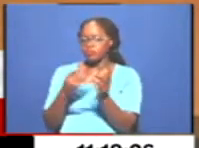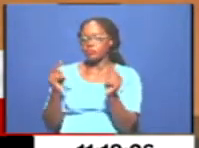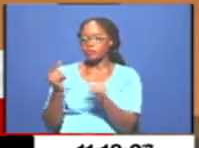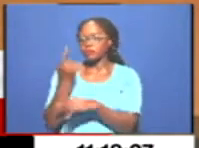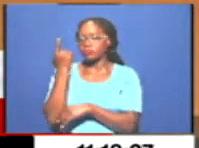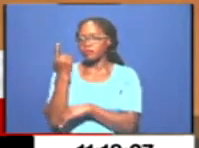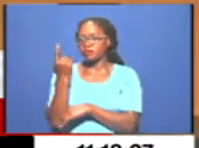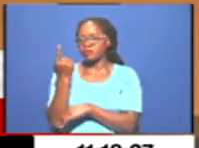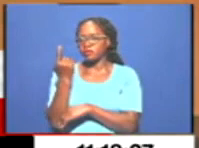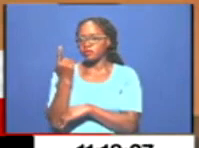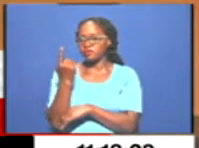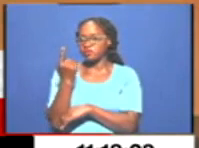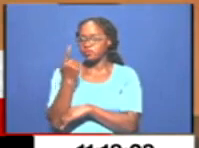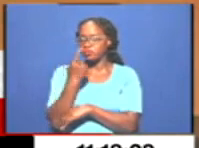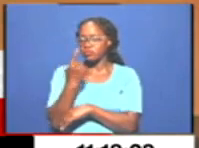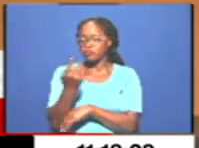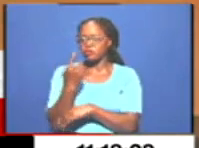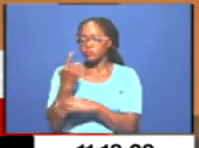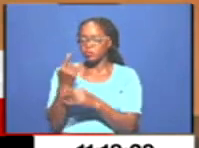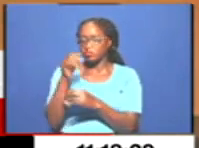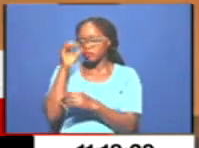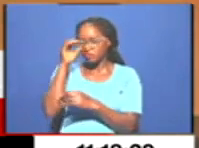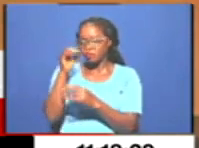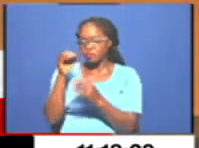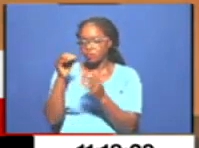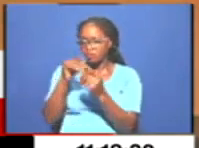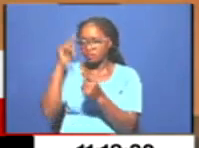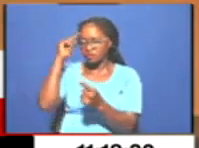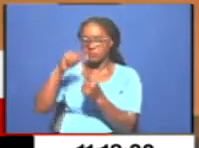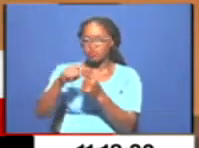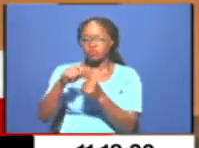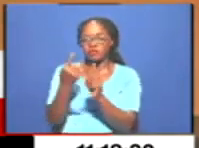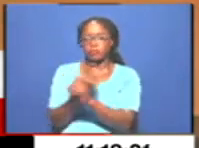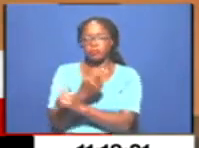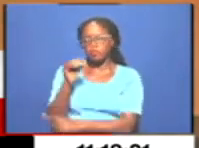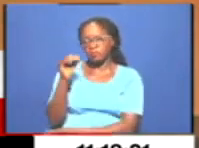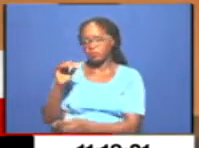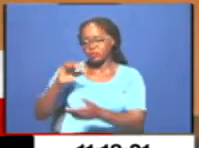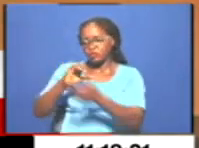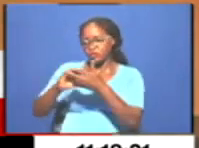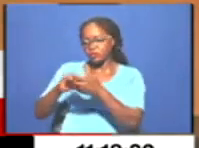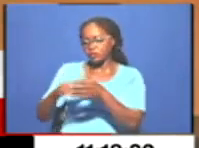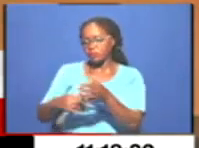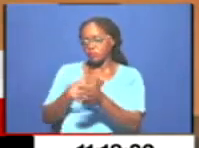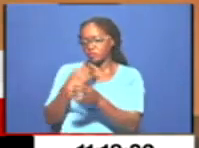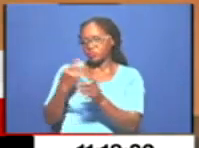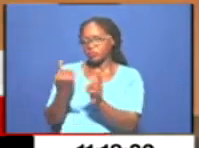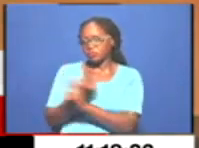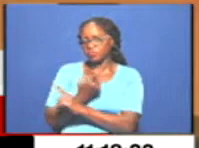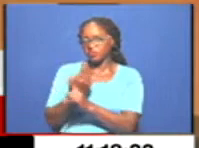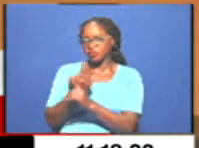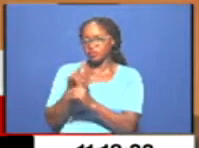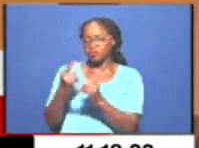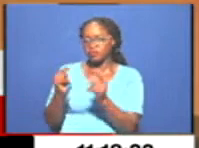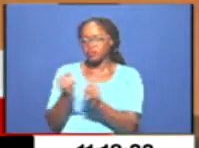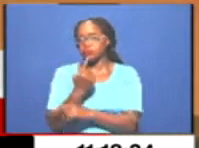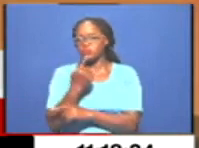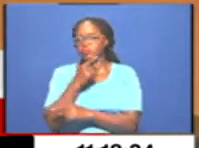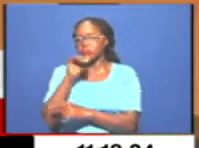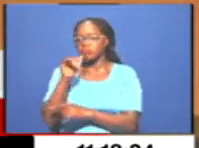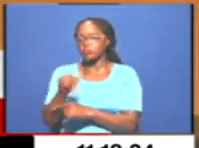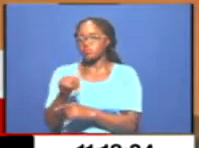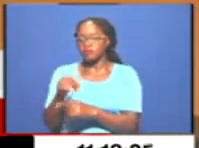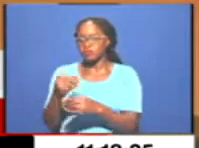So that's one of the objectives. We want different federations to host different events so that the infrastructure can be